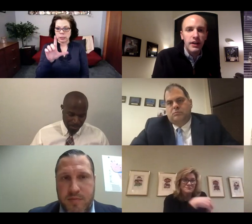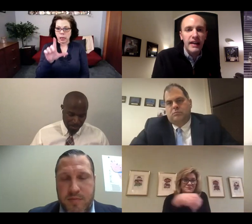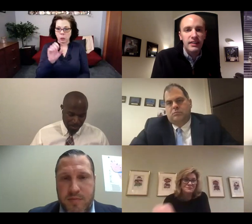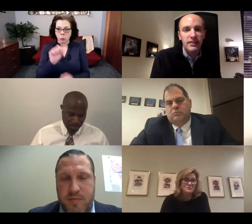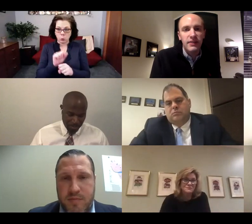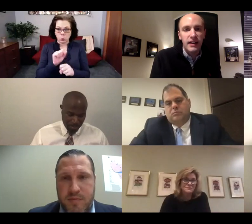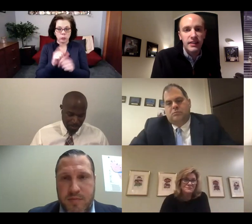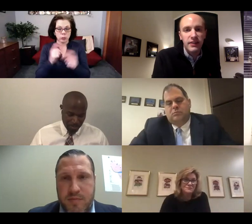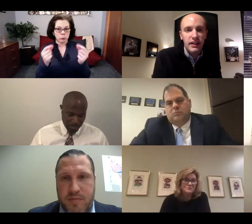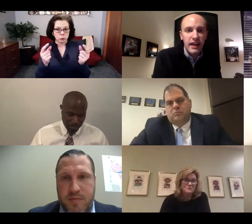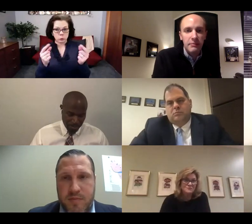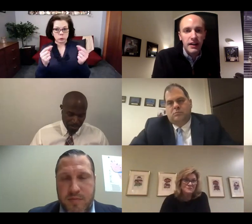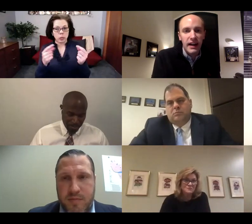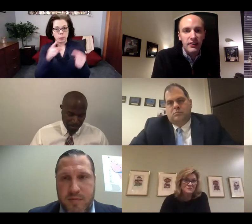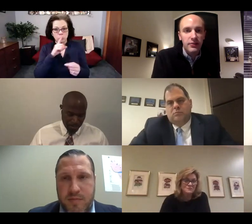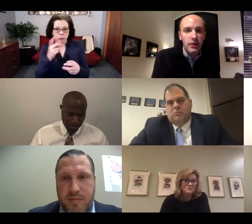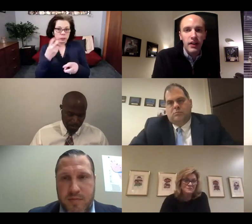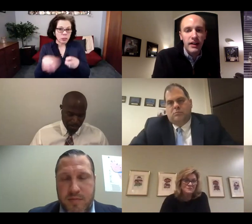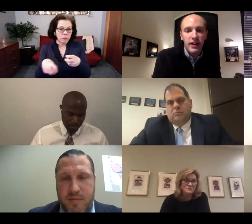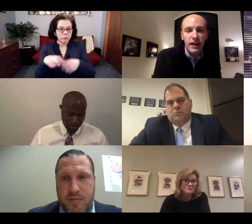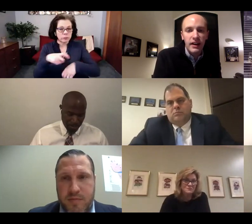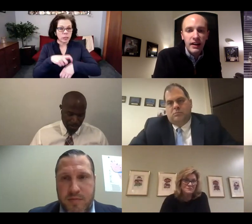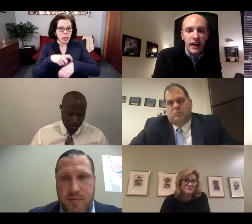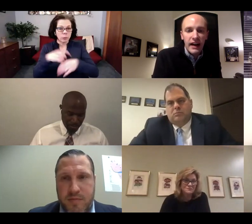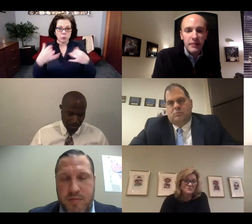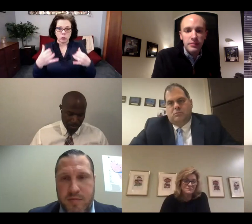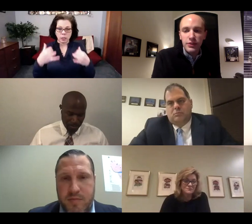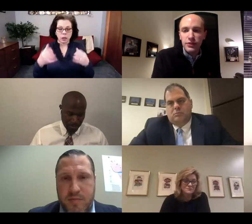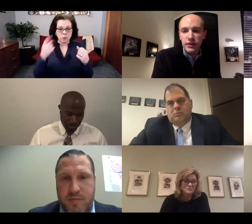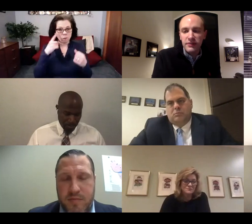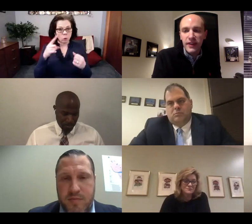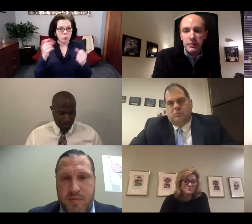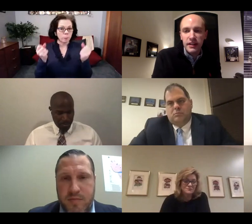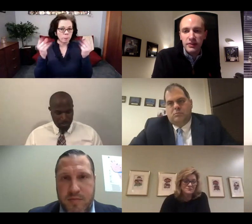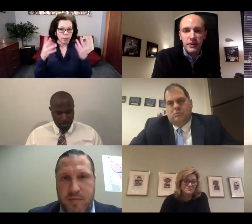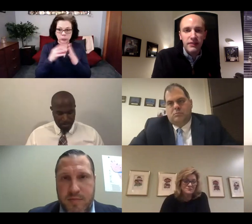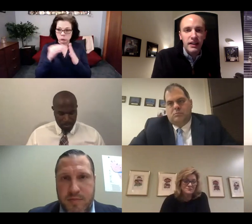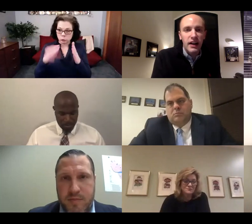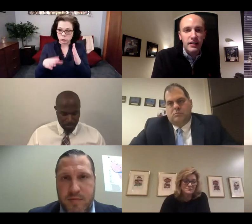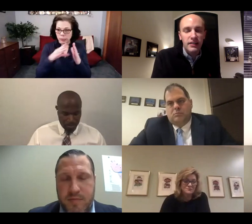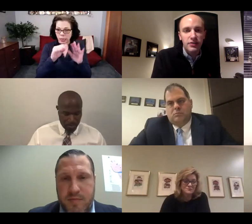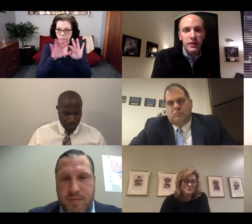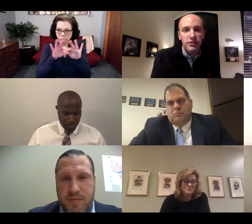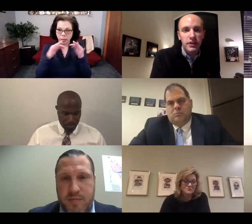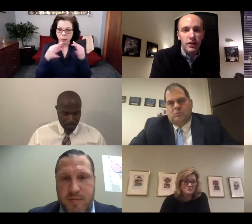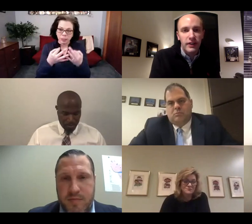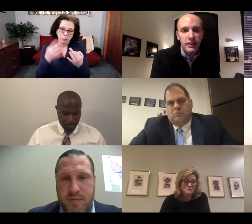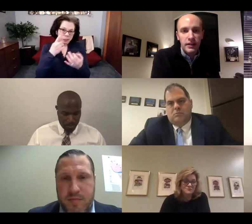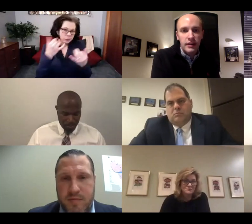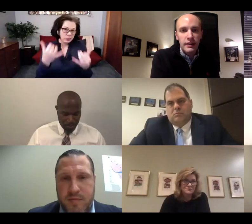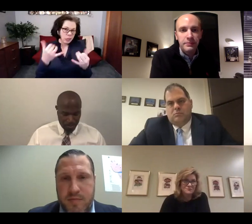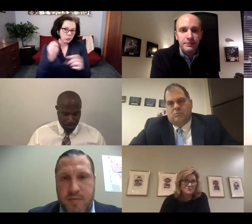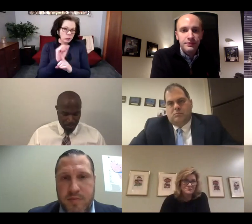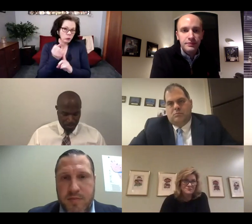This, as it is a very difficult time right now for a lot of our students and families, given the current situation with